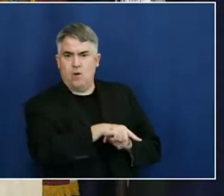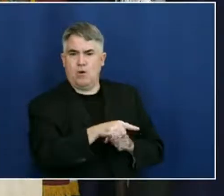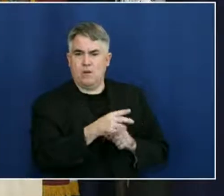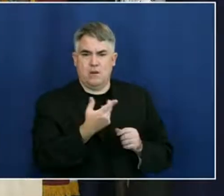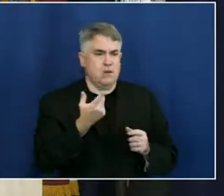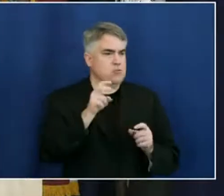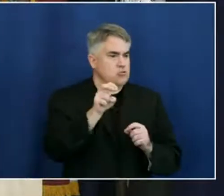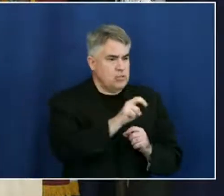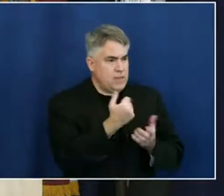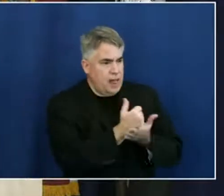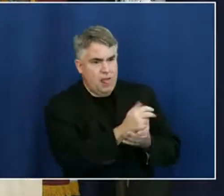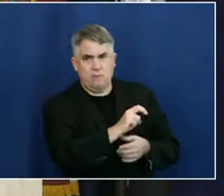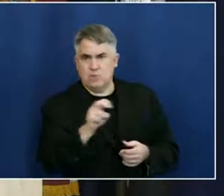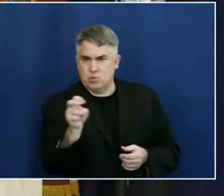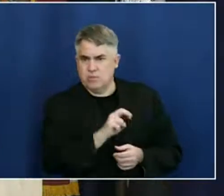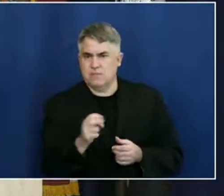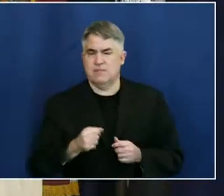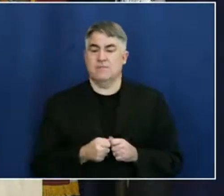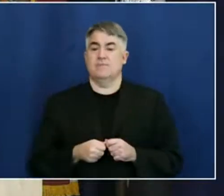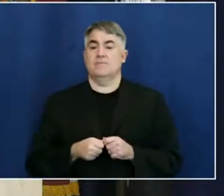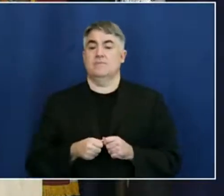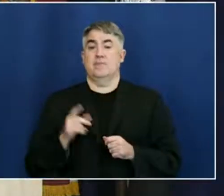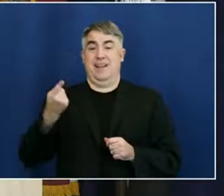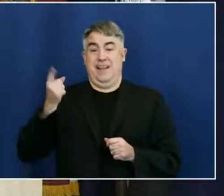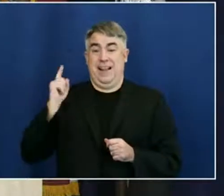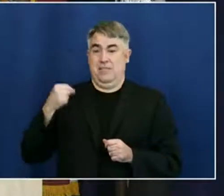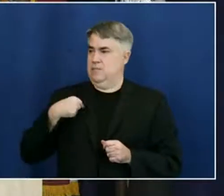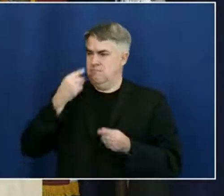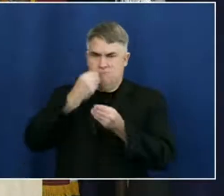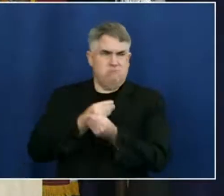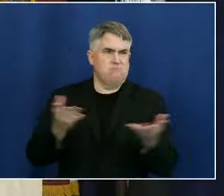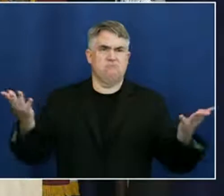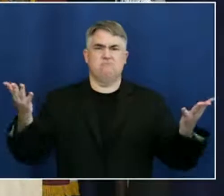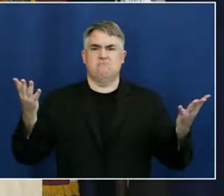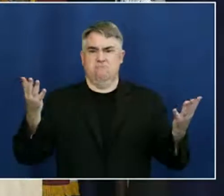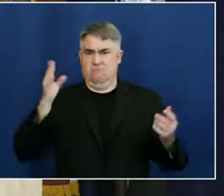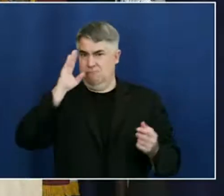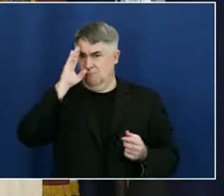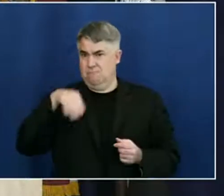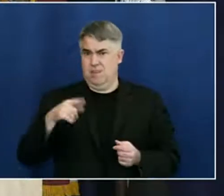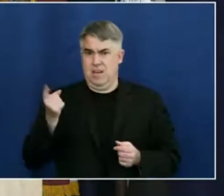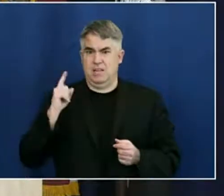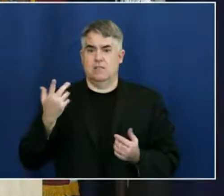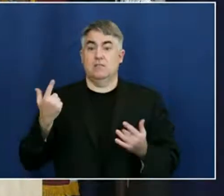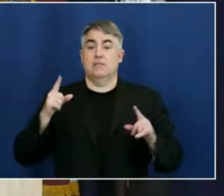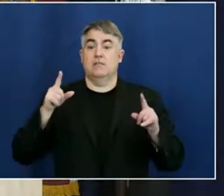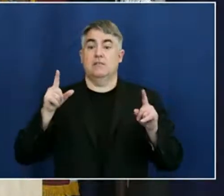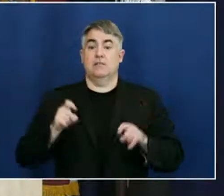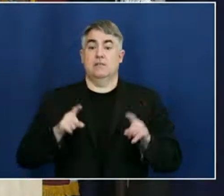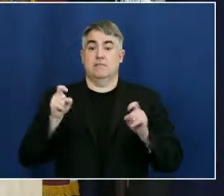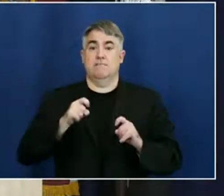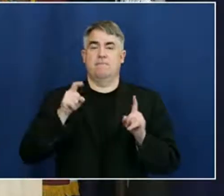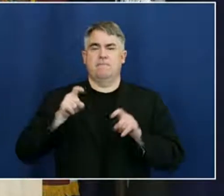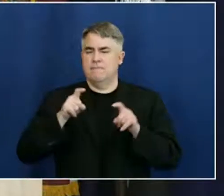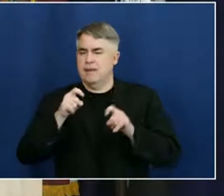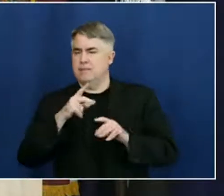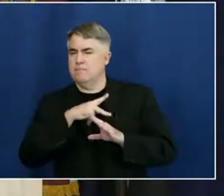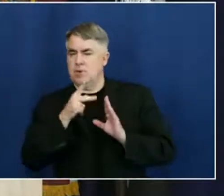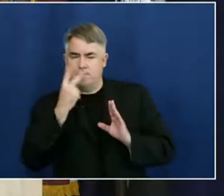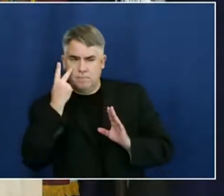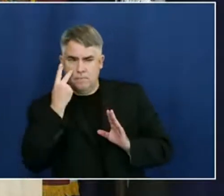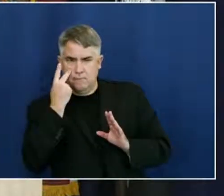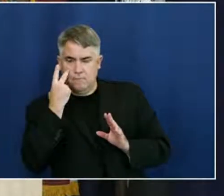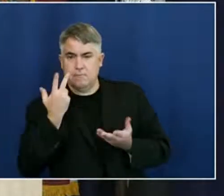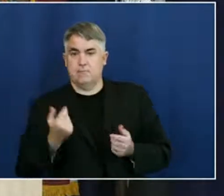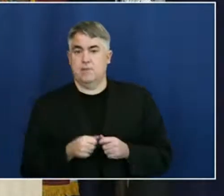week's press conference, I announced the launch of a community health worker promotora pilot program. The goal of this pilot program is for these